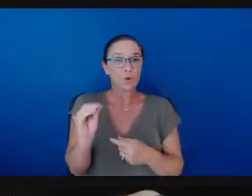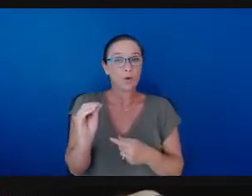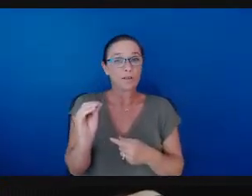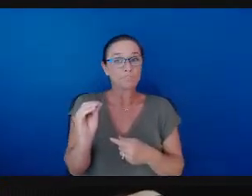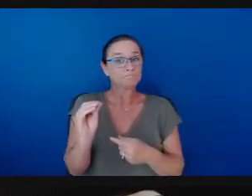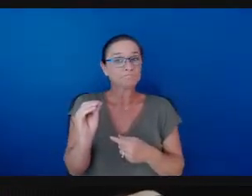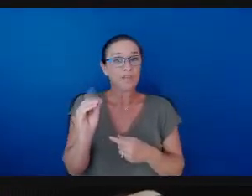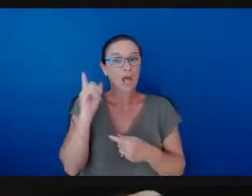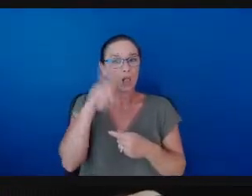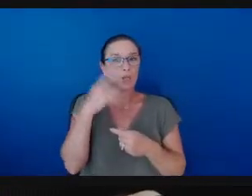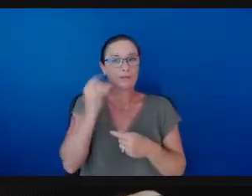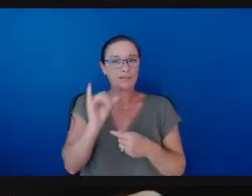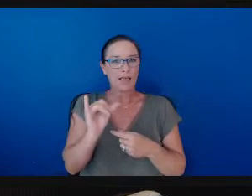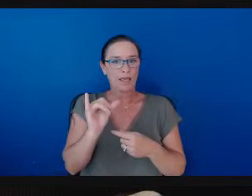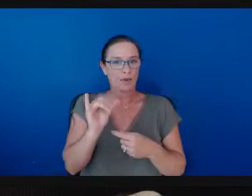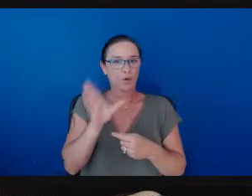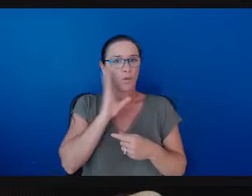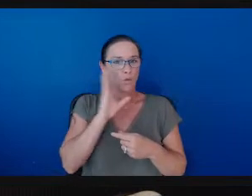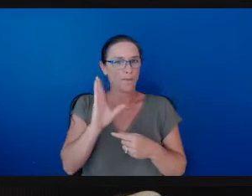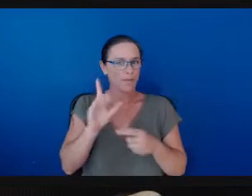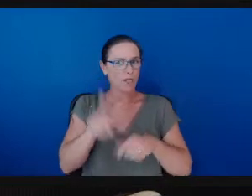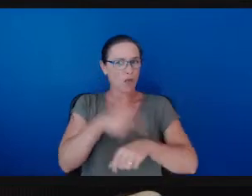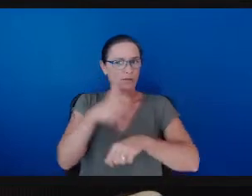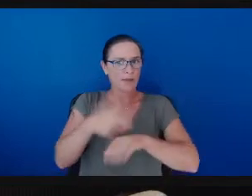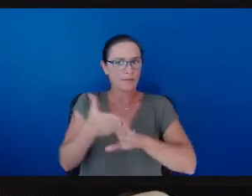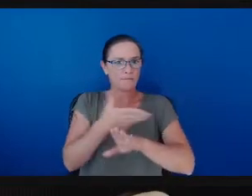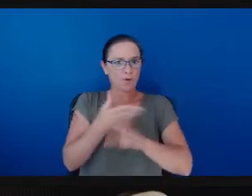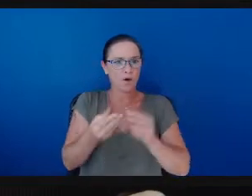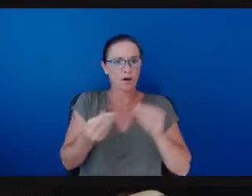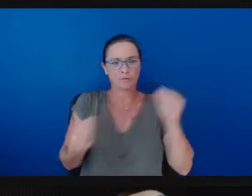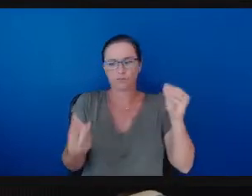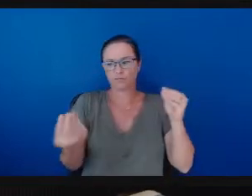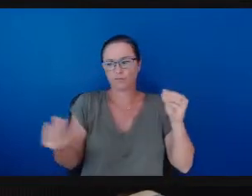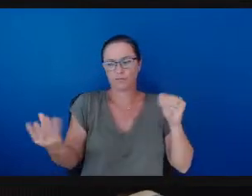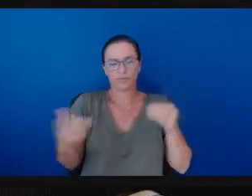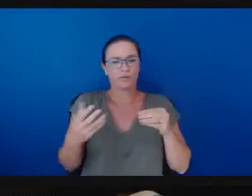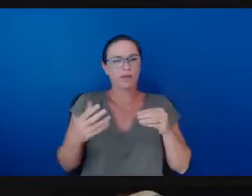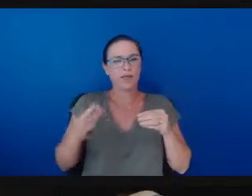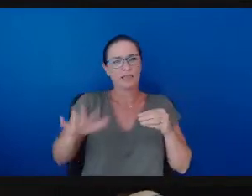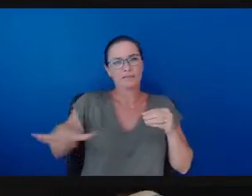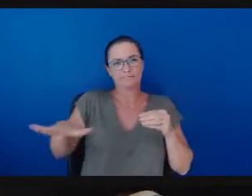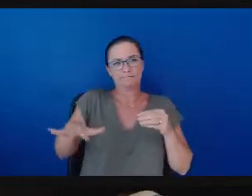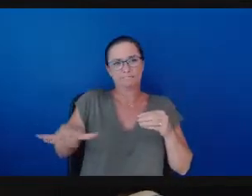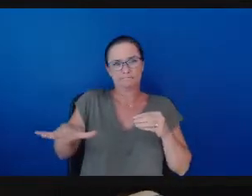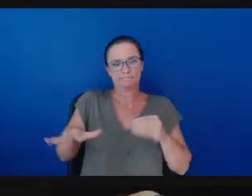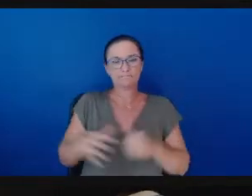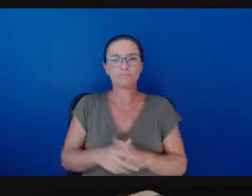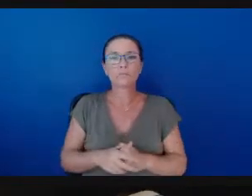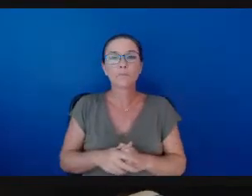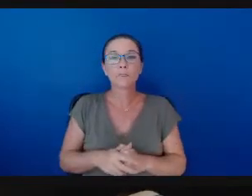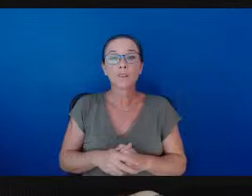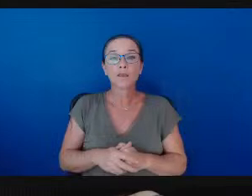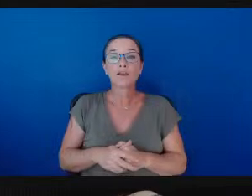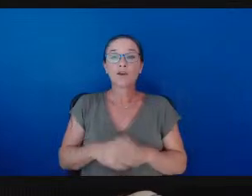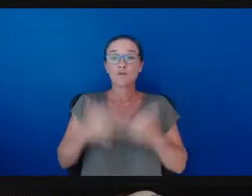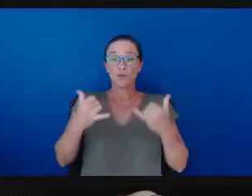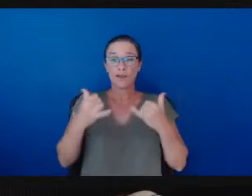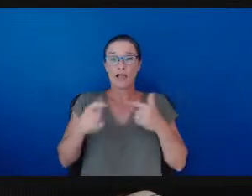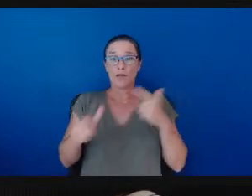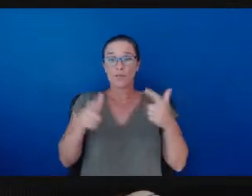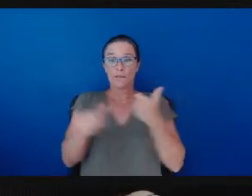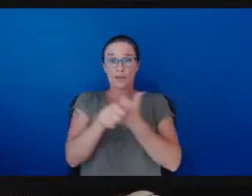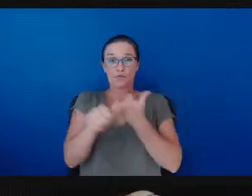time before that happens. So be reassured, the biggest impact of this eruption is still the massive amount of fog, which is